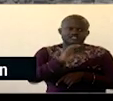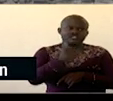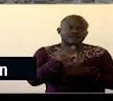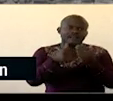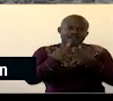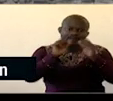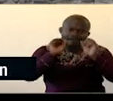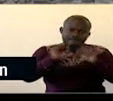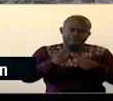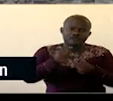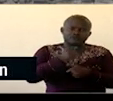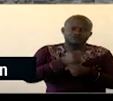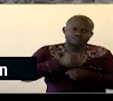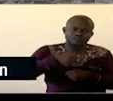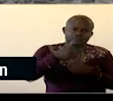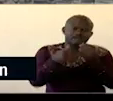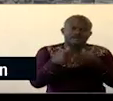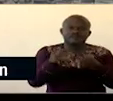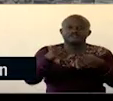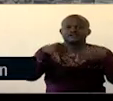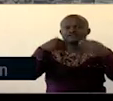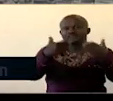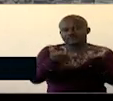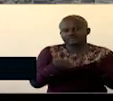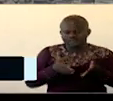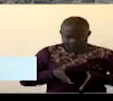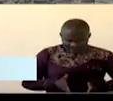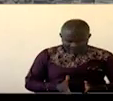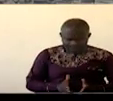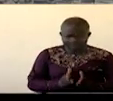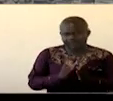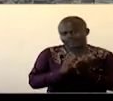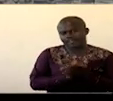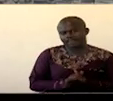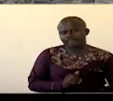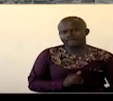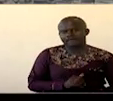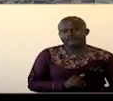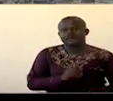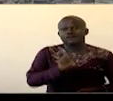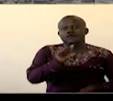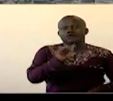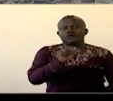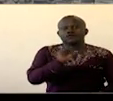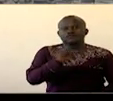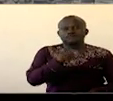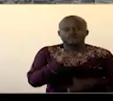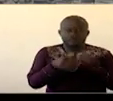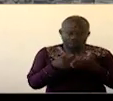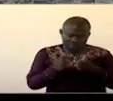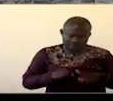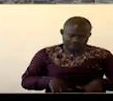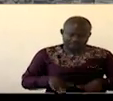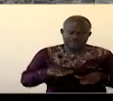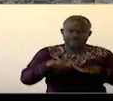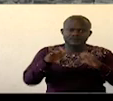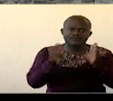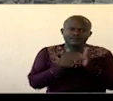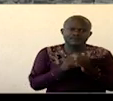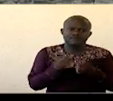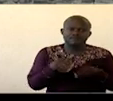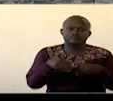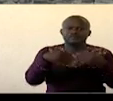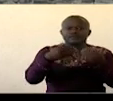produce and give a fertile offspring. The offspring will be able to grow and also